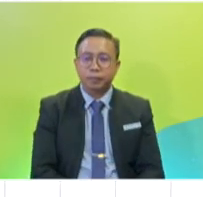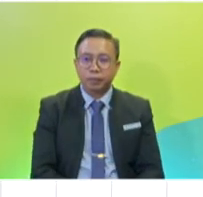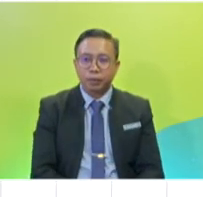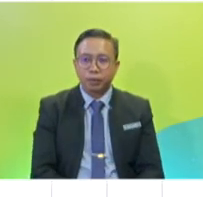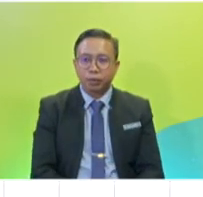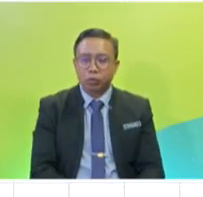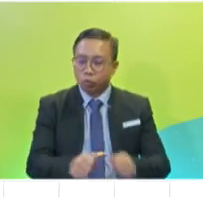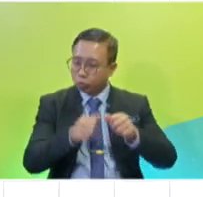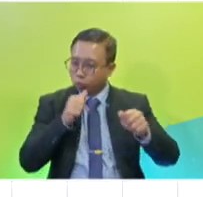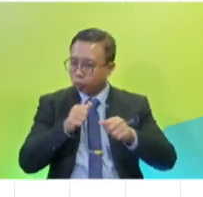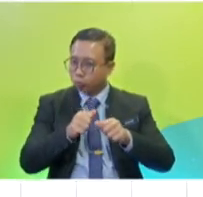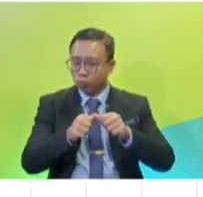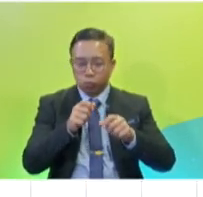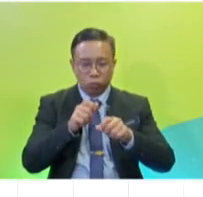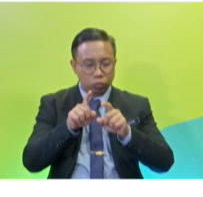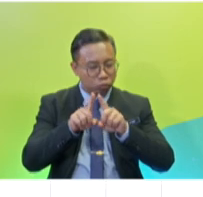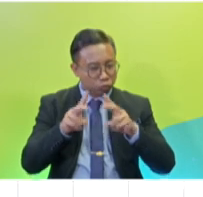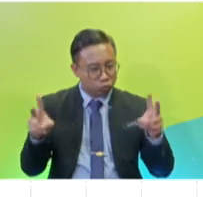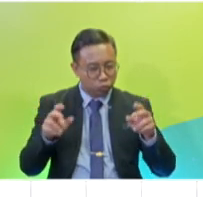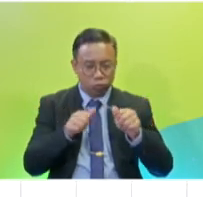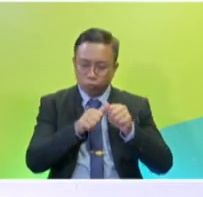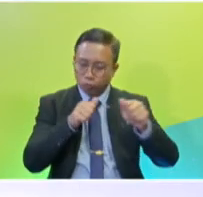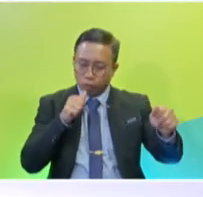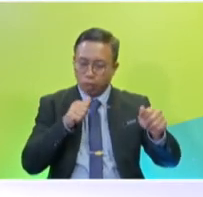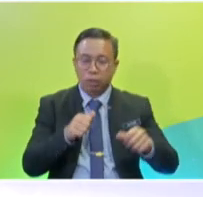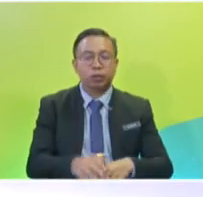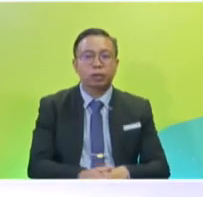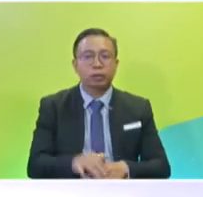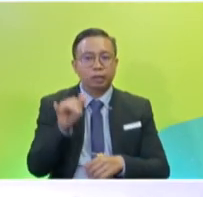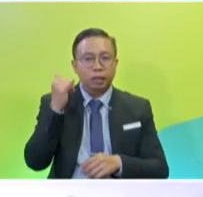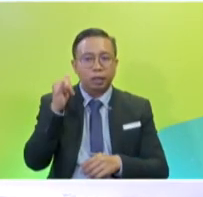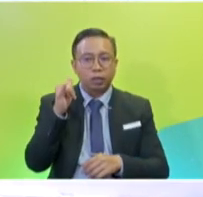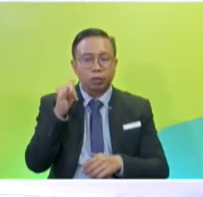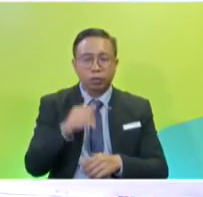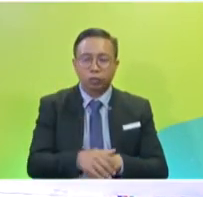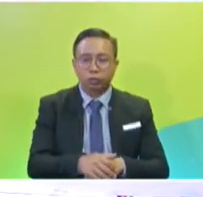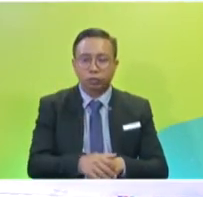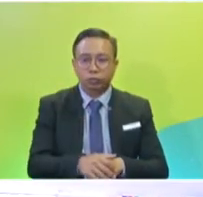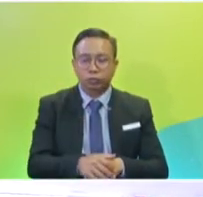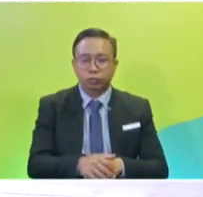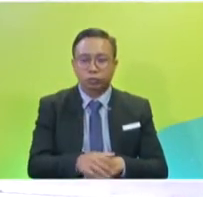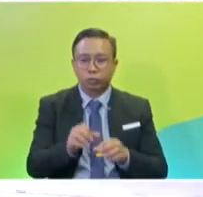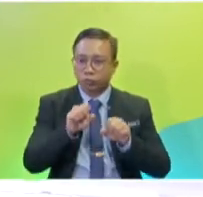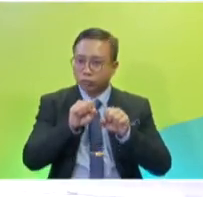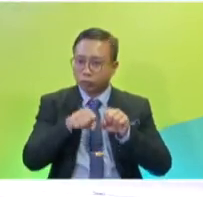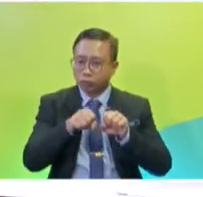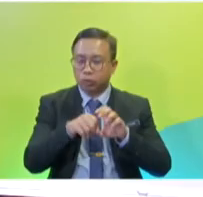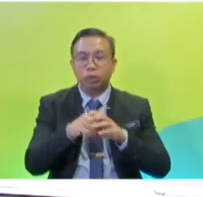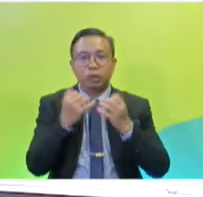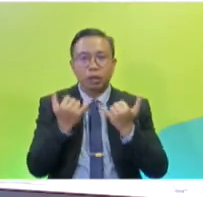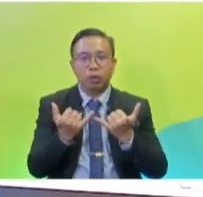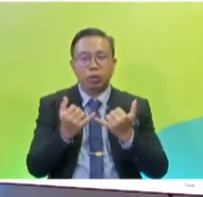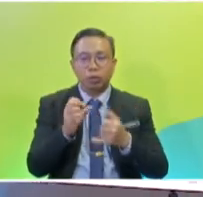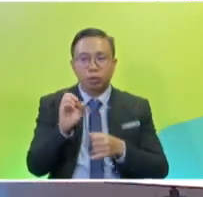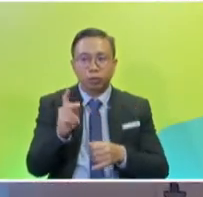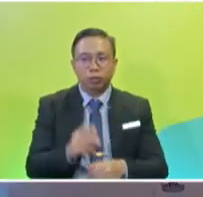too far, and lovely time will be yellow. Very good. Okay, so now,